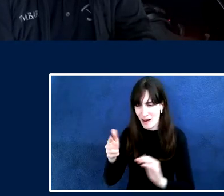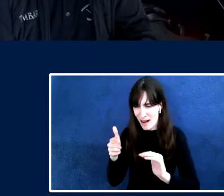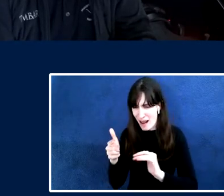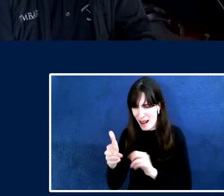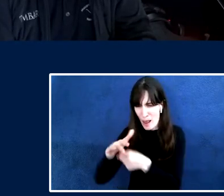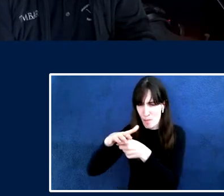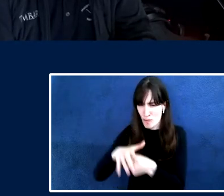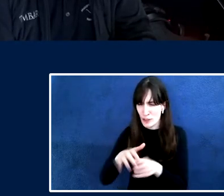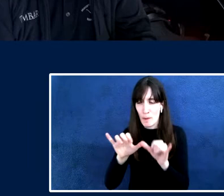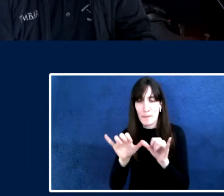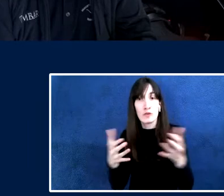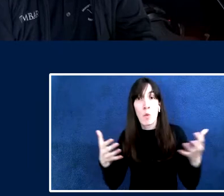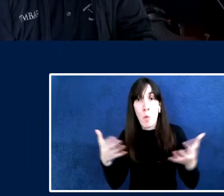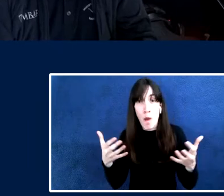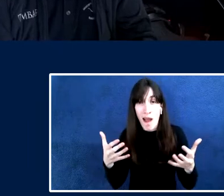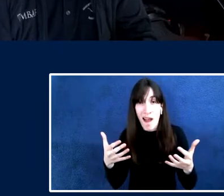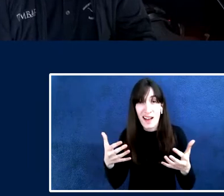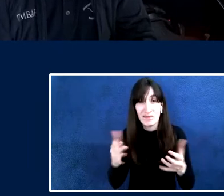now?